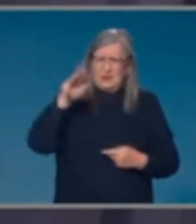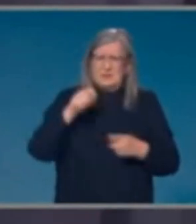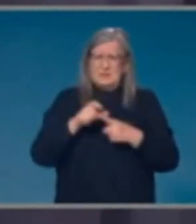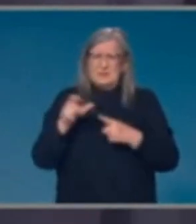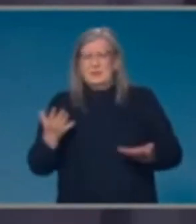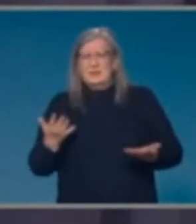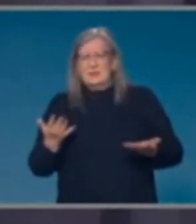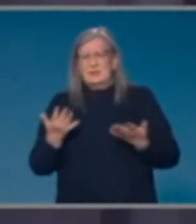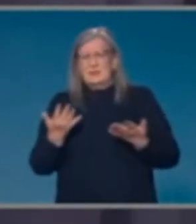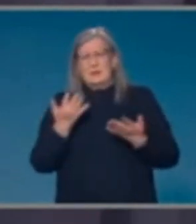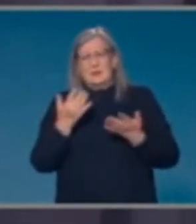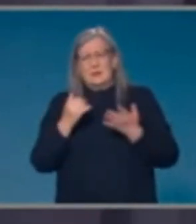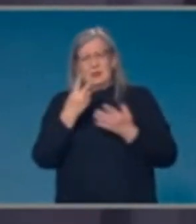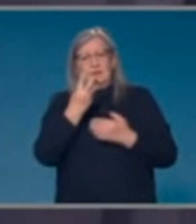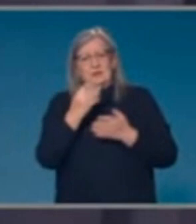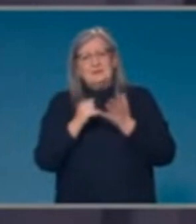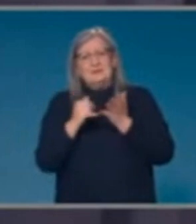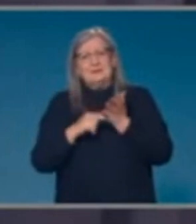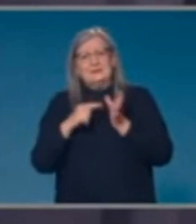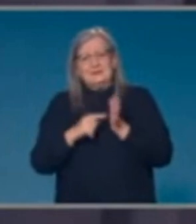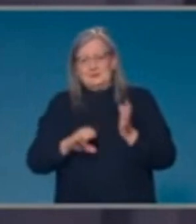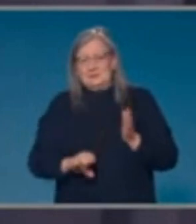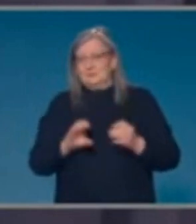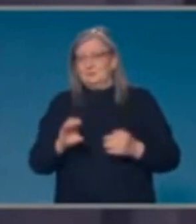ACT that are experiencing